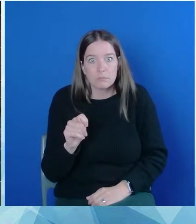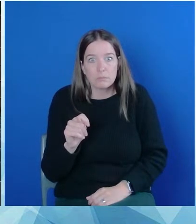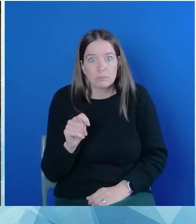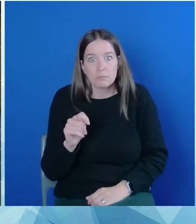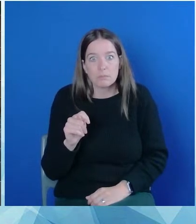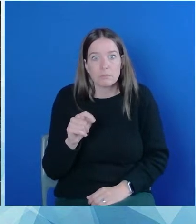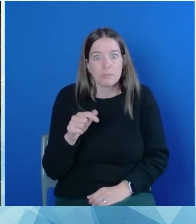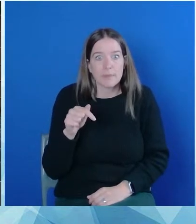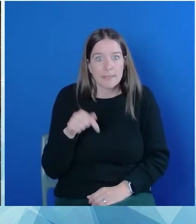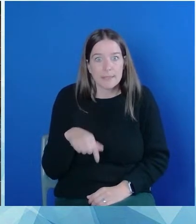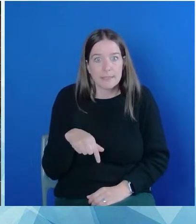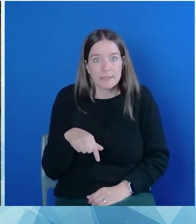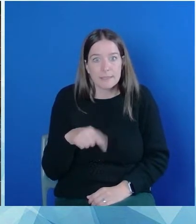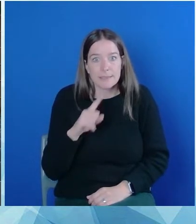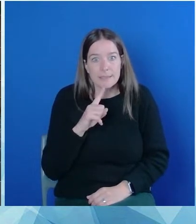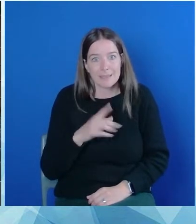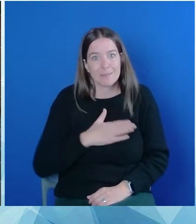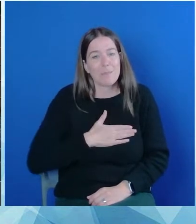it.